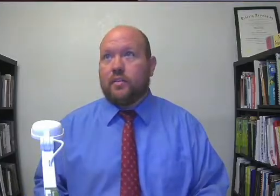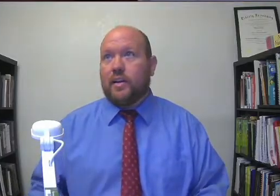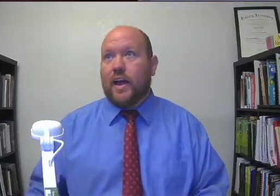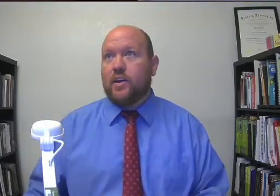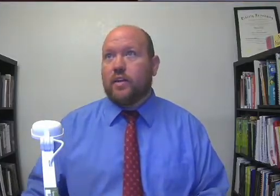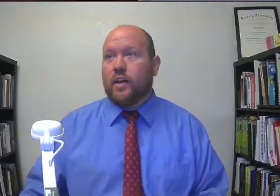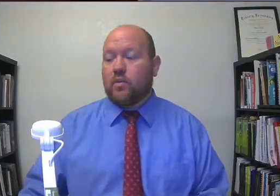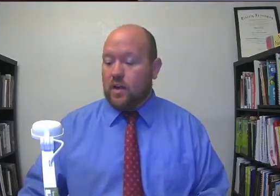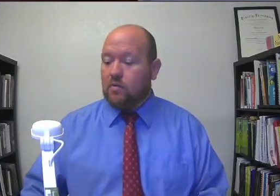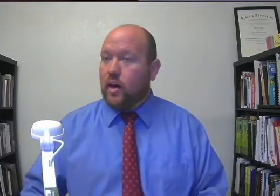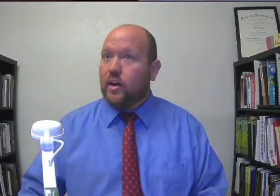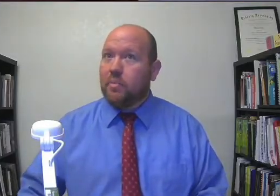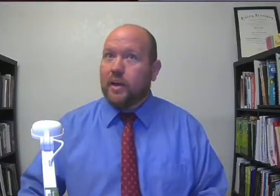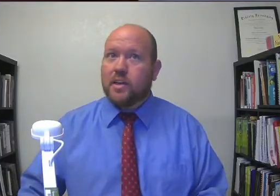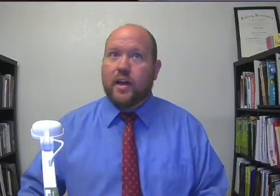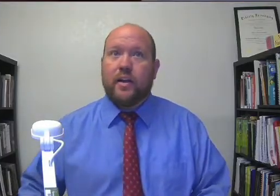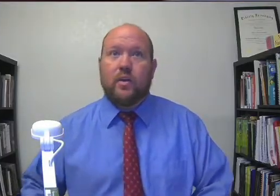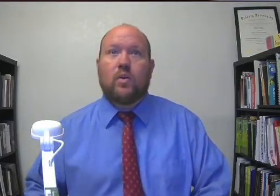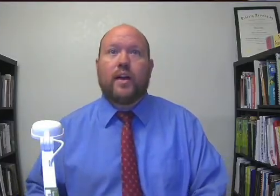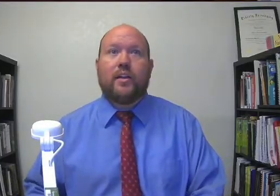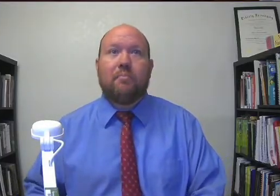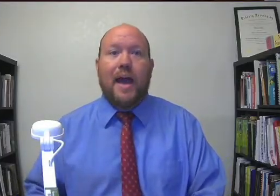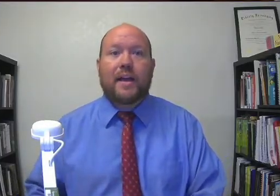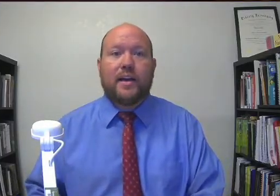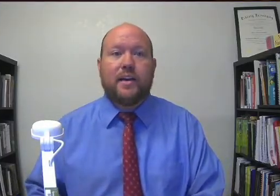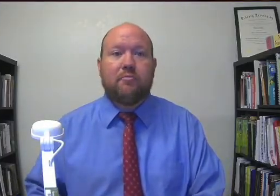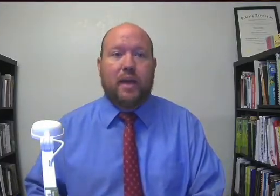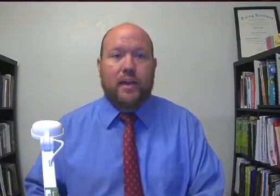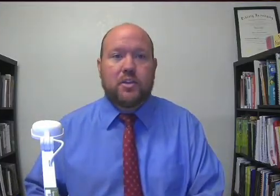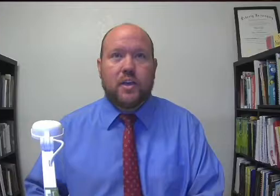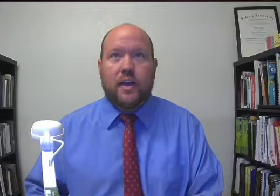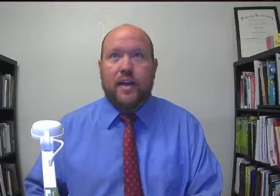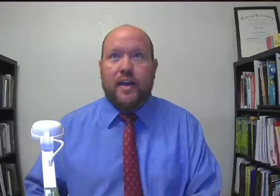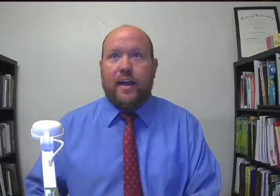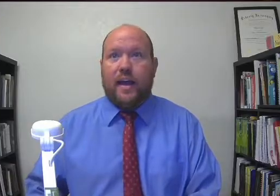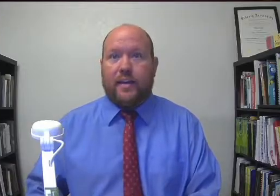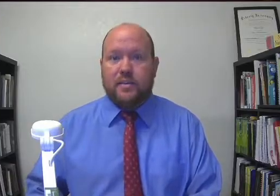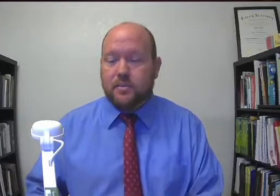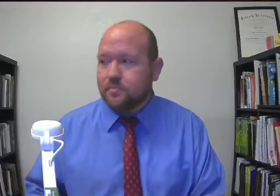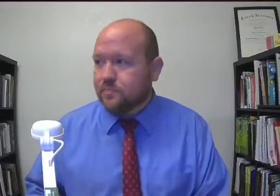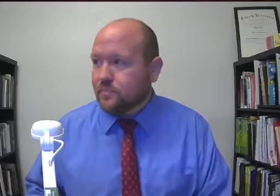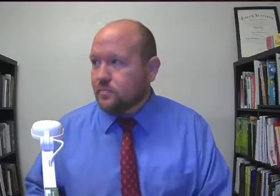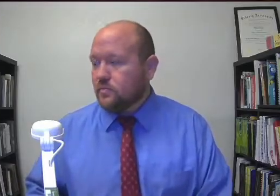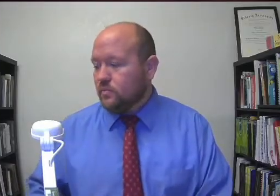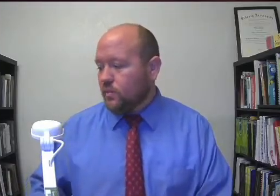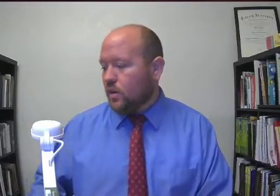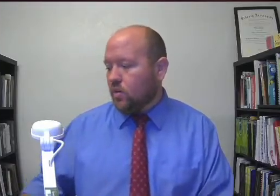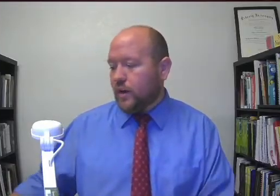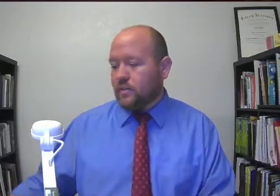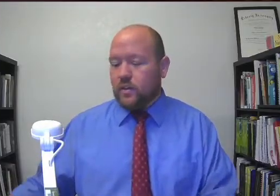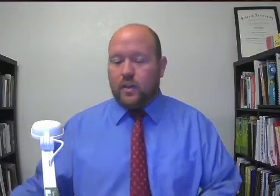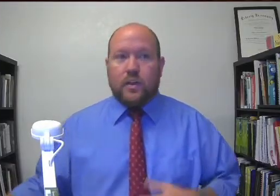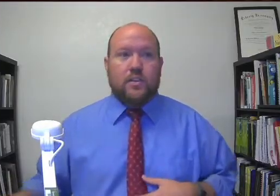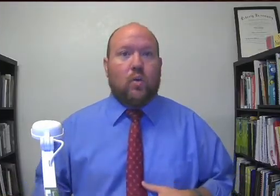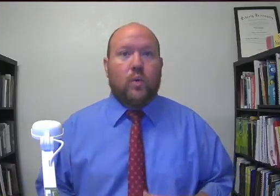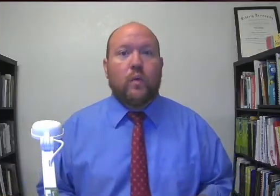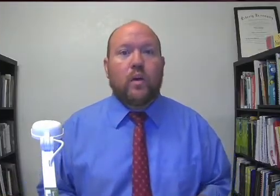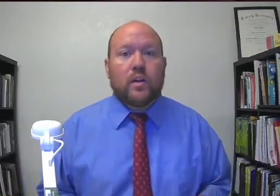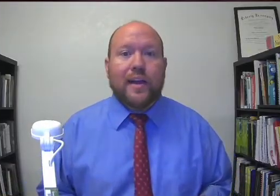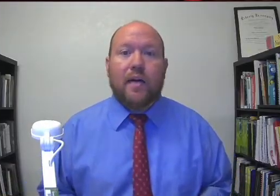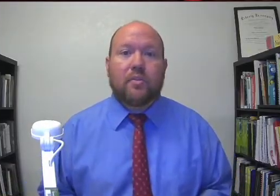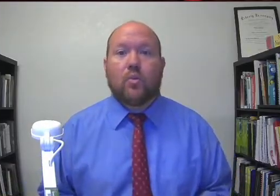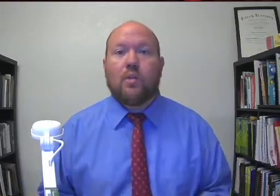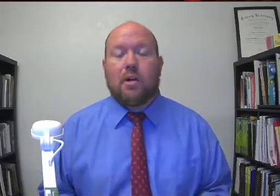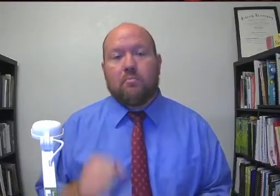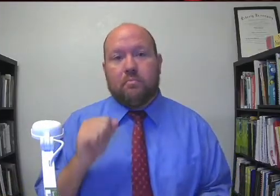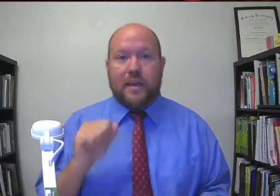So you have a 9 over here. We're not writing on page 9. We're writing on the back of page 8. All right. So we will